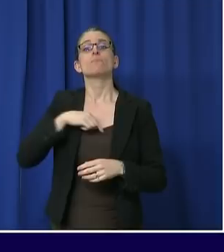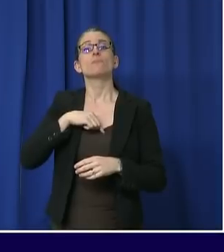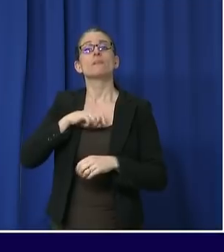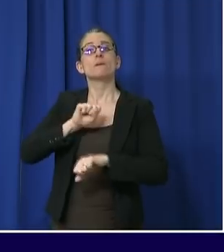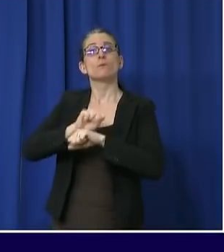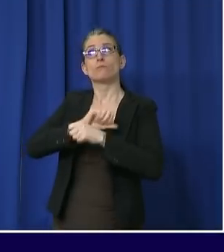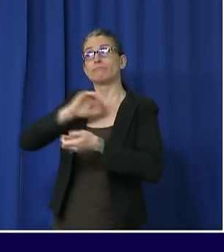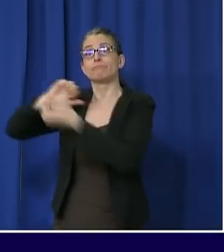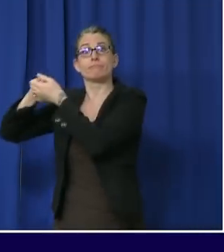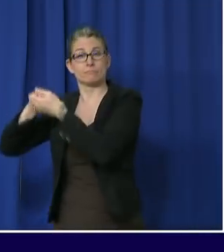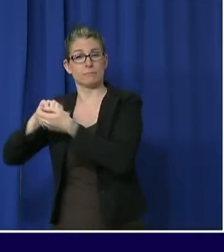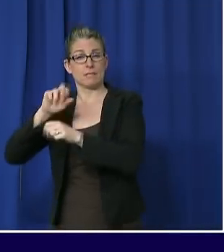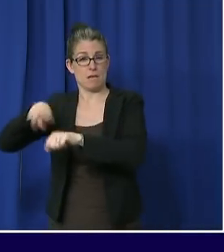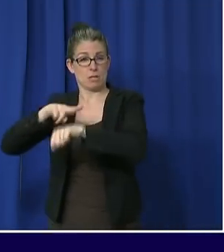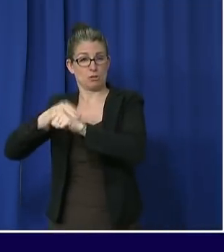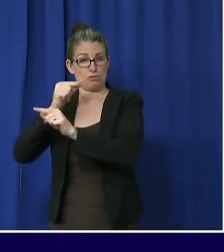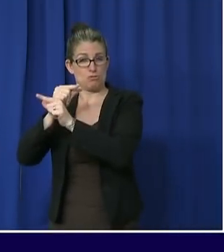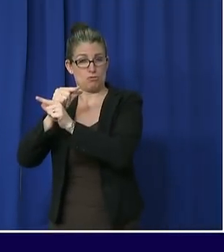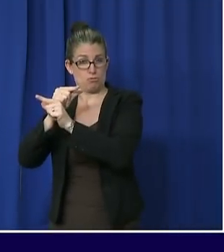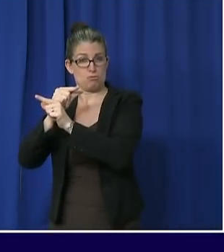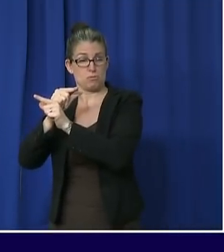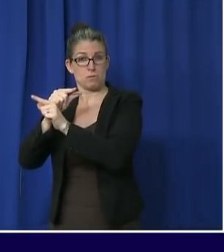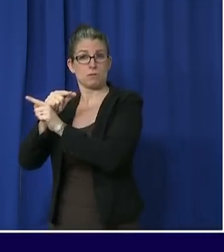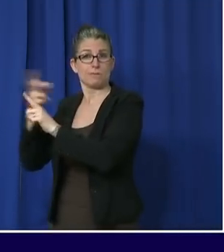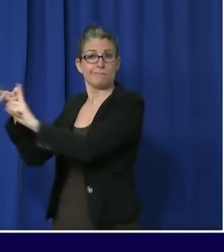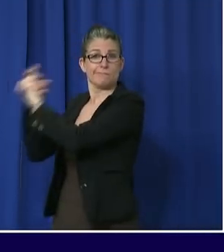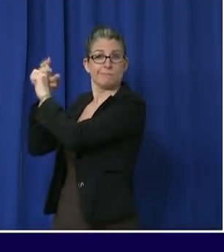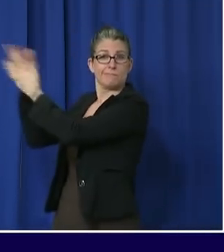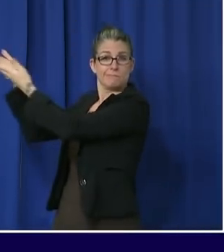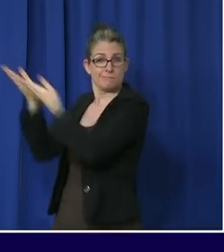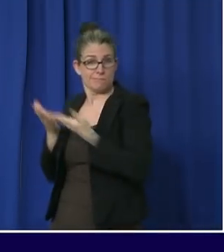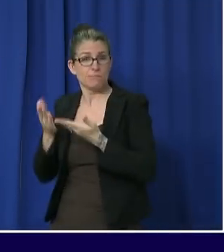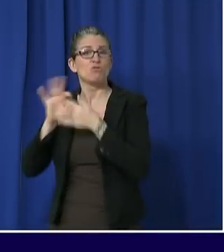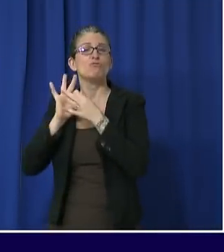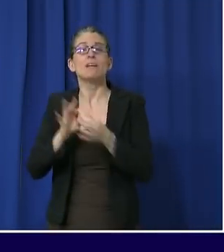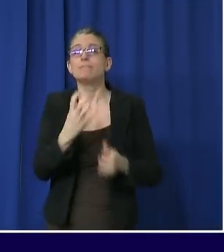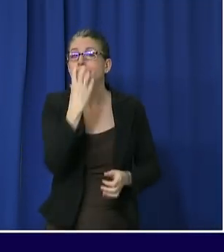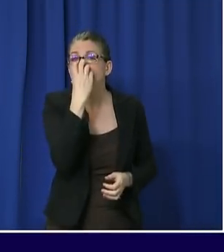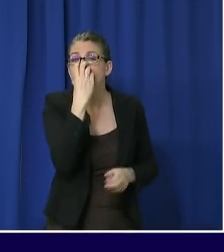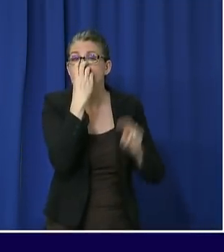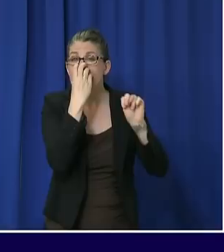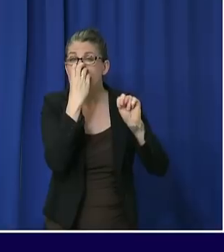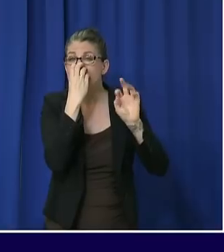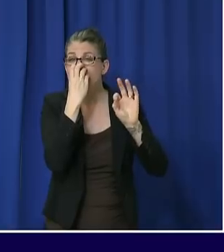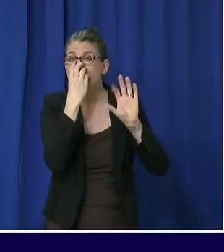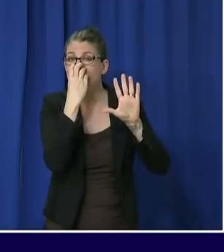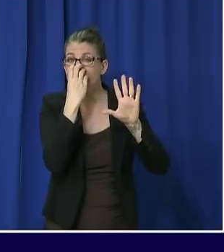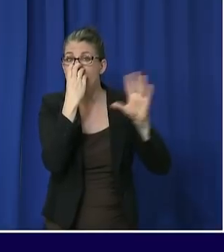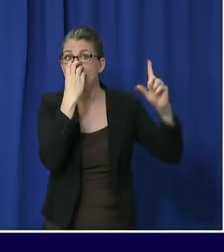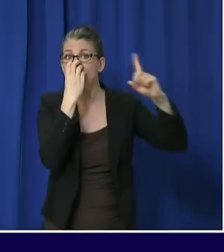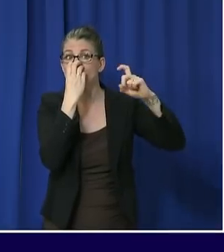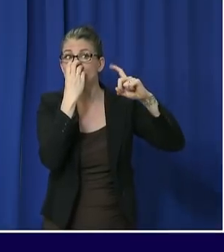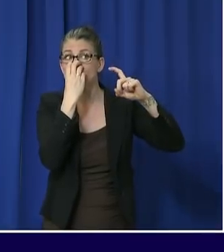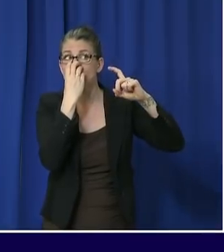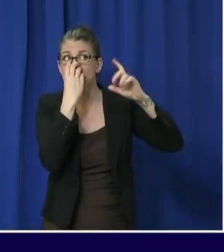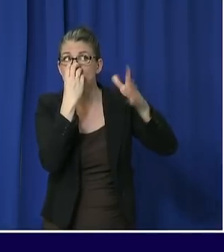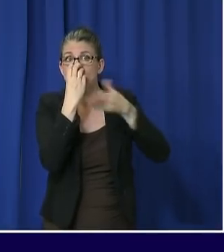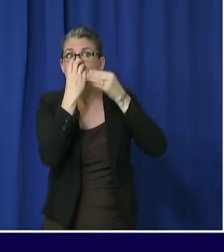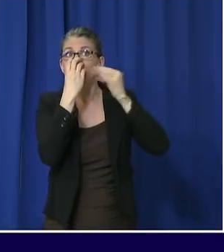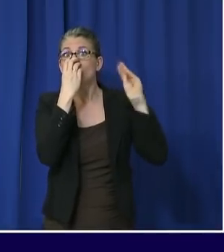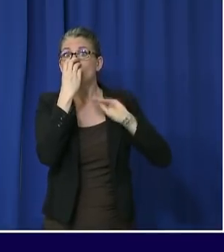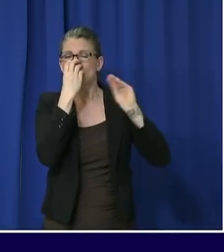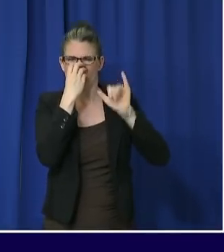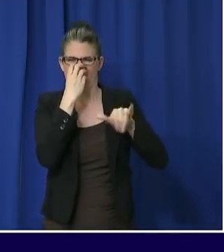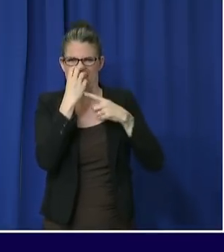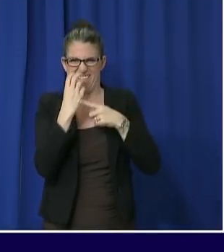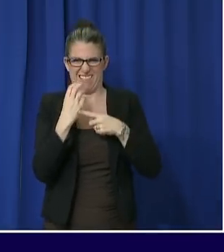to get as many healthcare workers in Maine fit tested. Just today, this morning, our teams